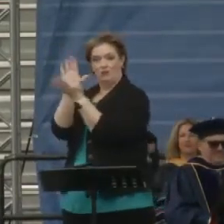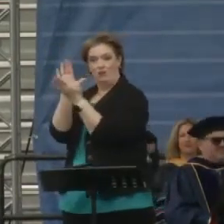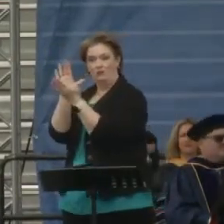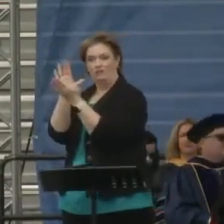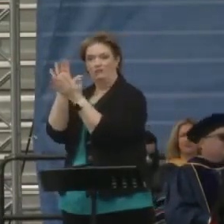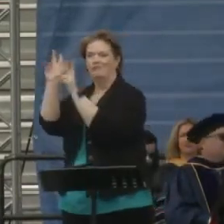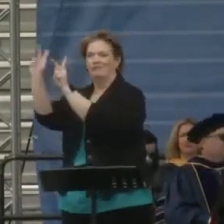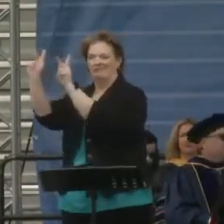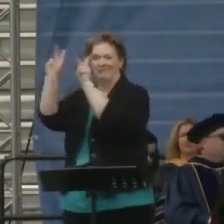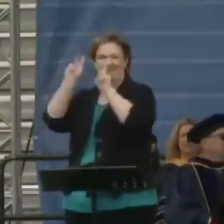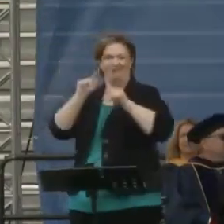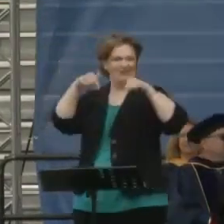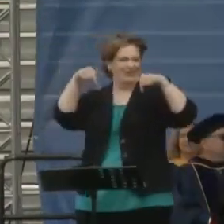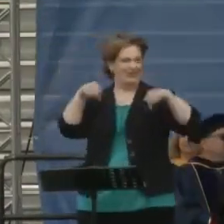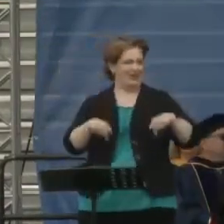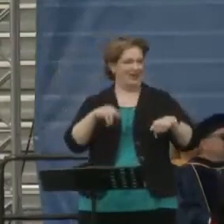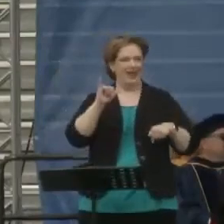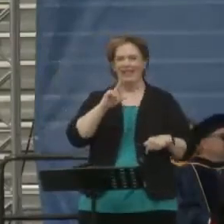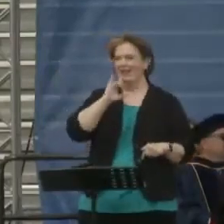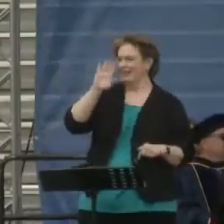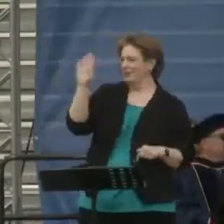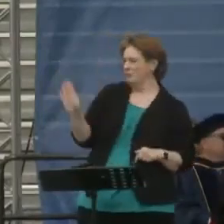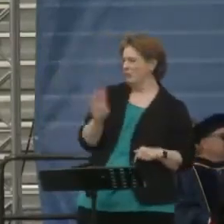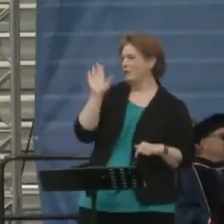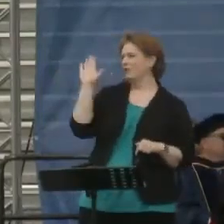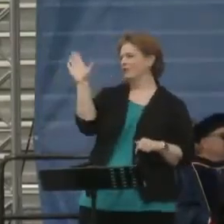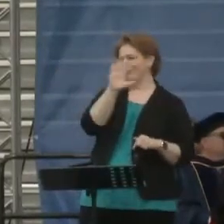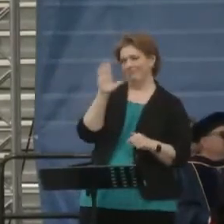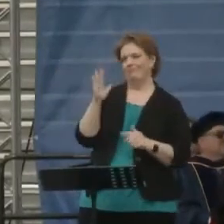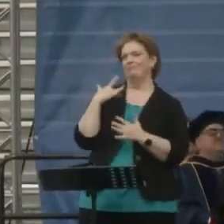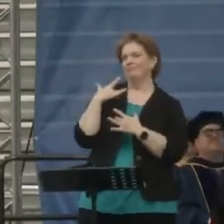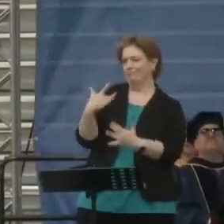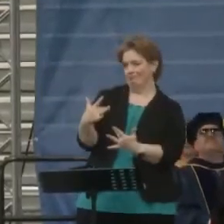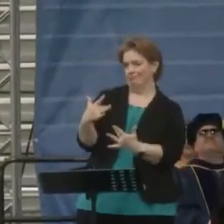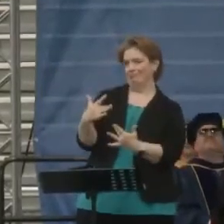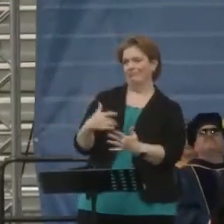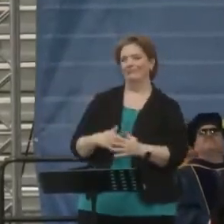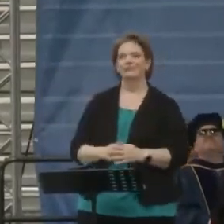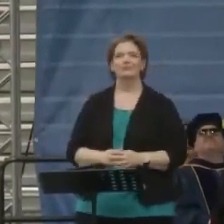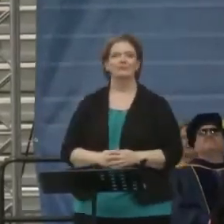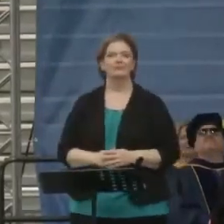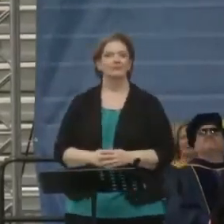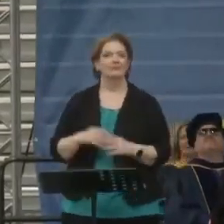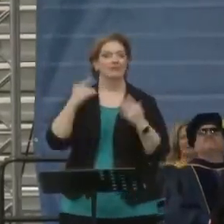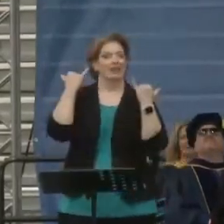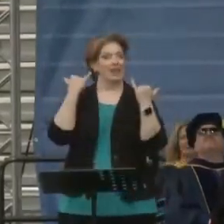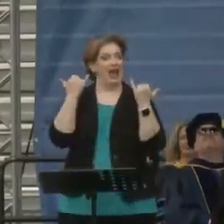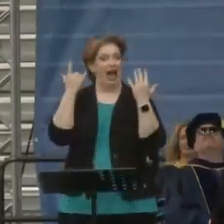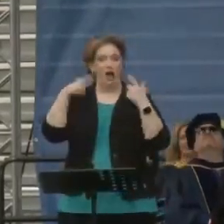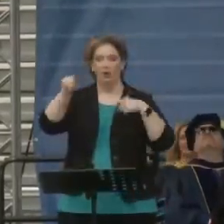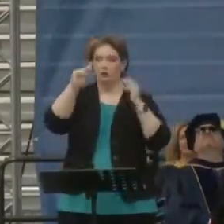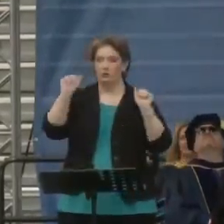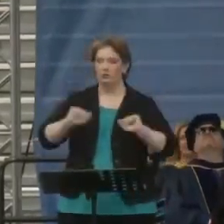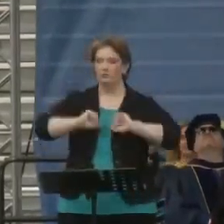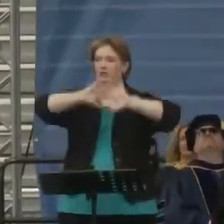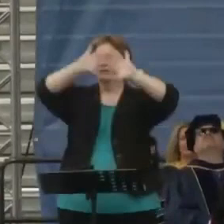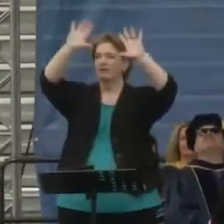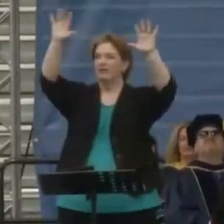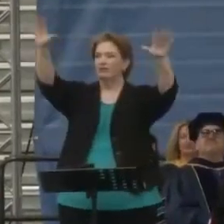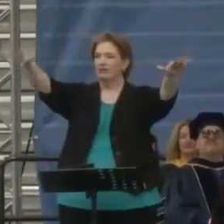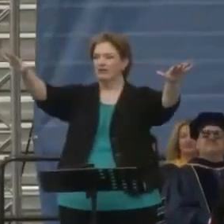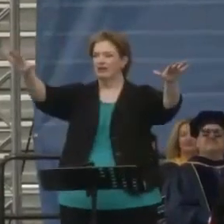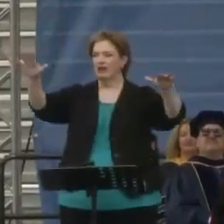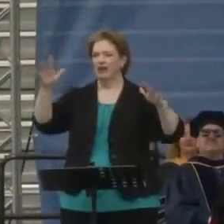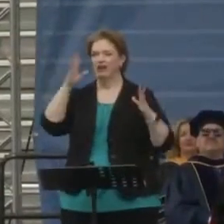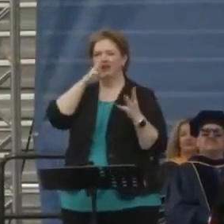place. It is the Boisean way. So do not forget it when you leave here. Take it with